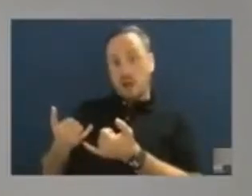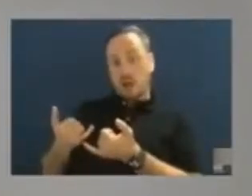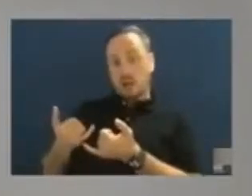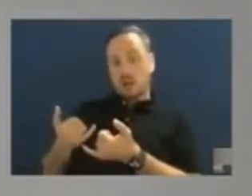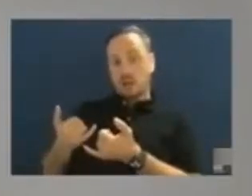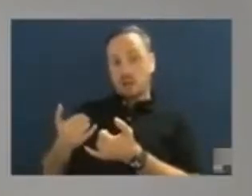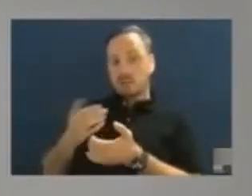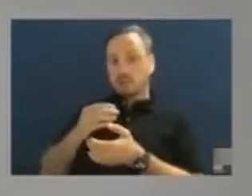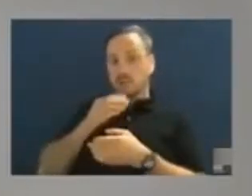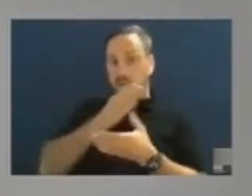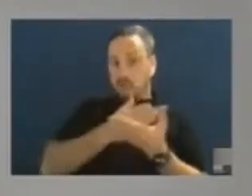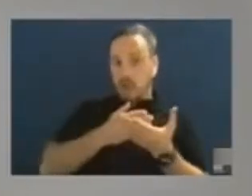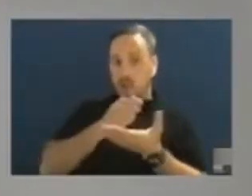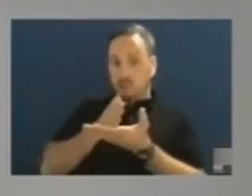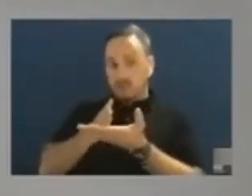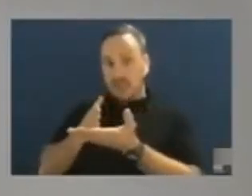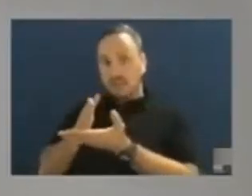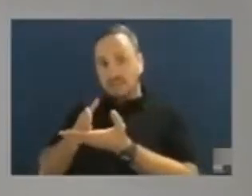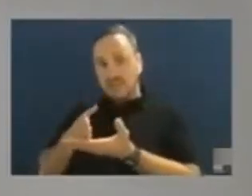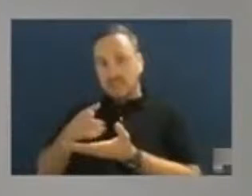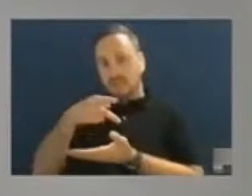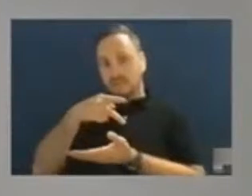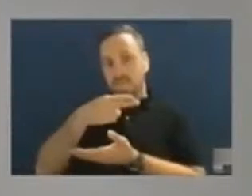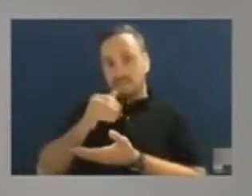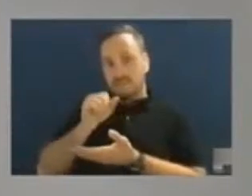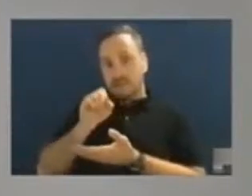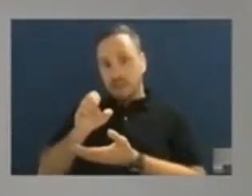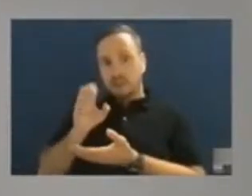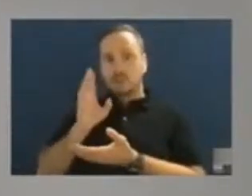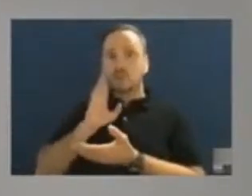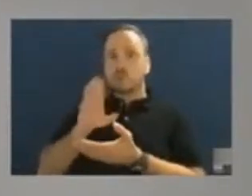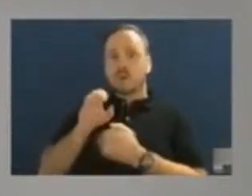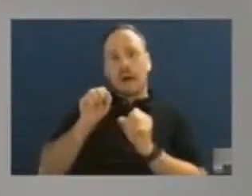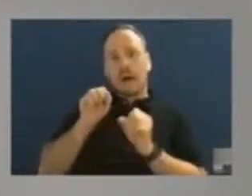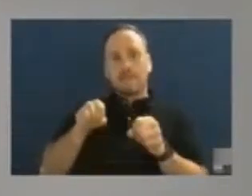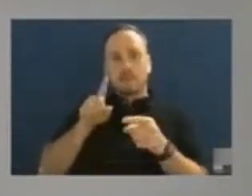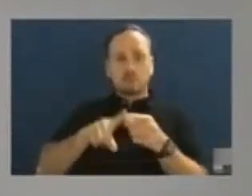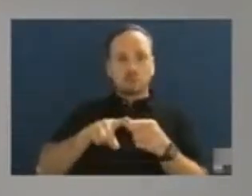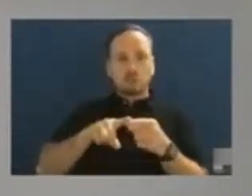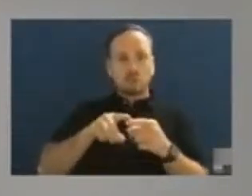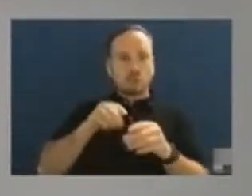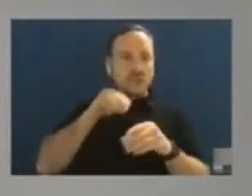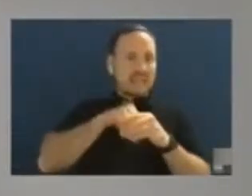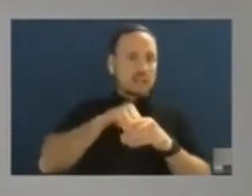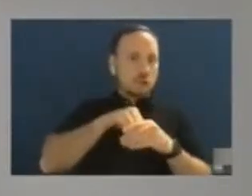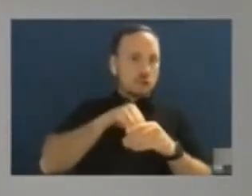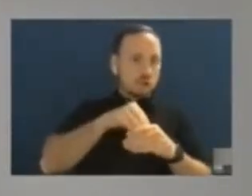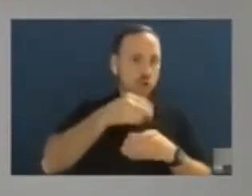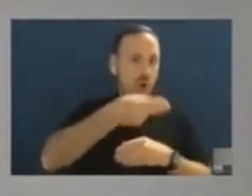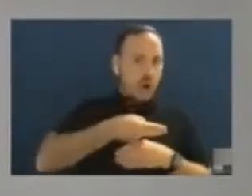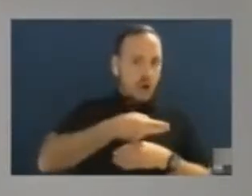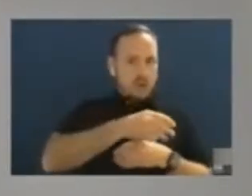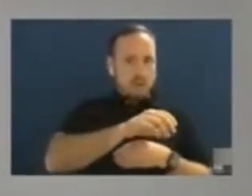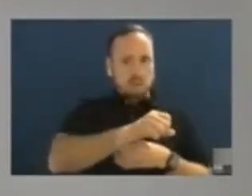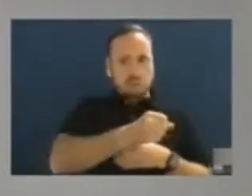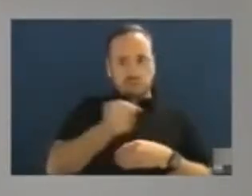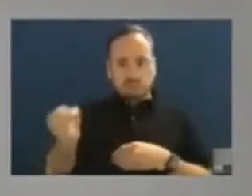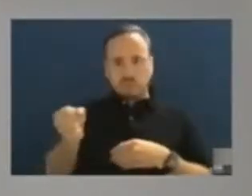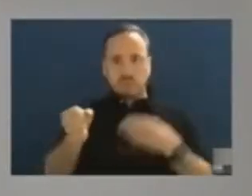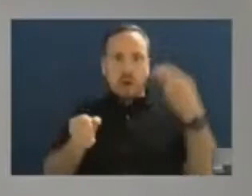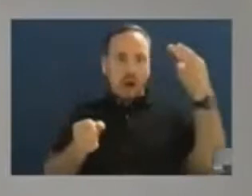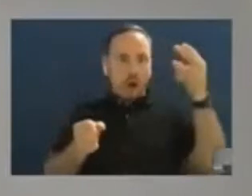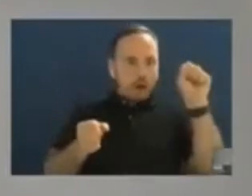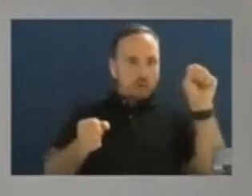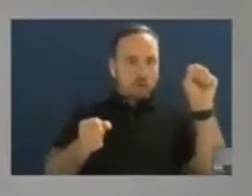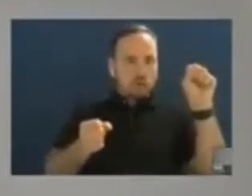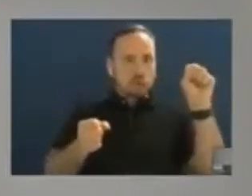we will be able to redirect internal. Because, for instance, our custodians that are at our high schools, they can be redirected and they can serve